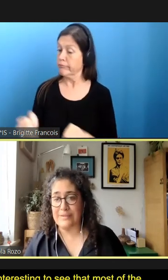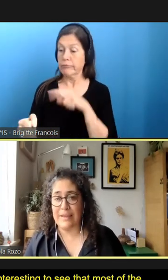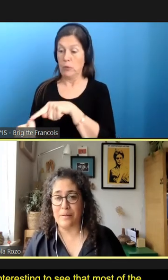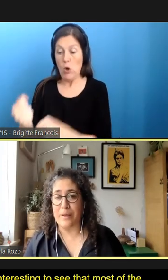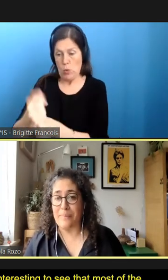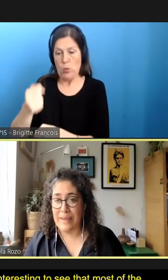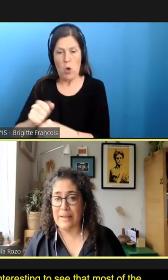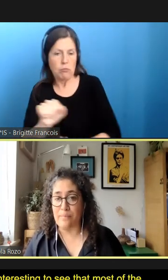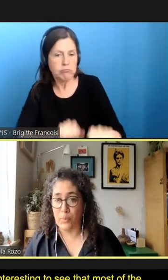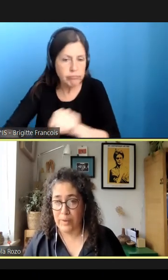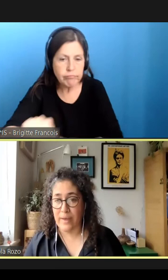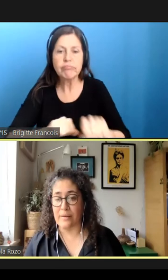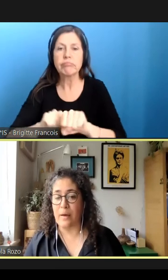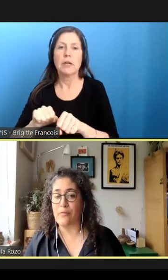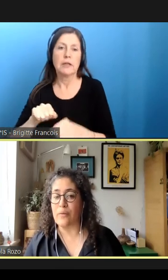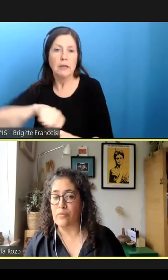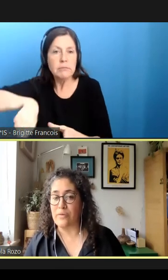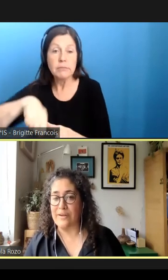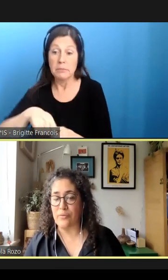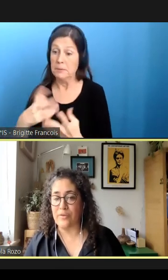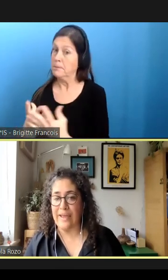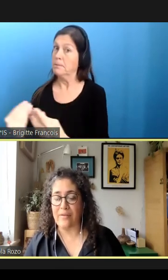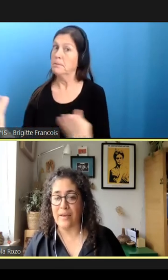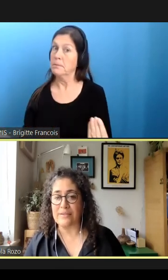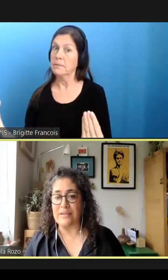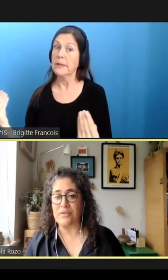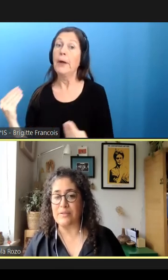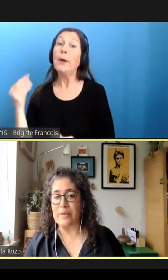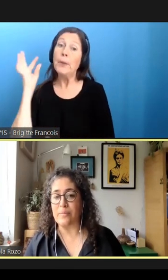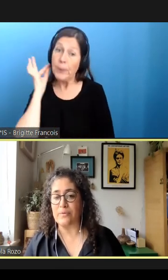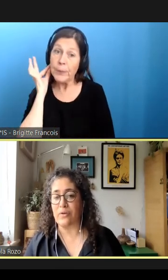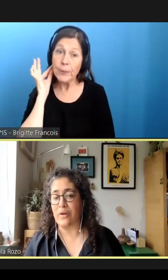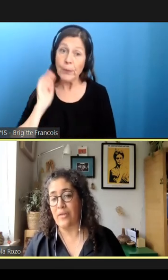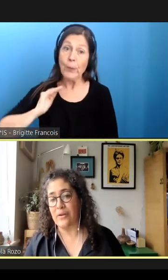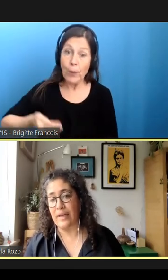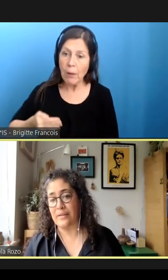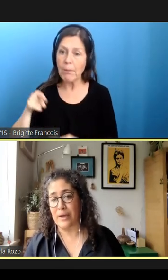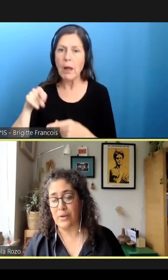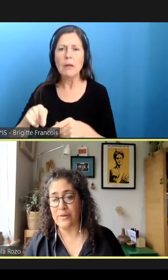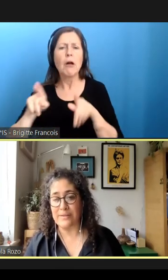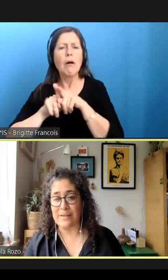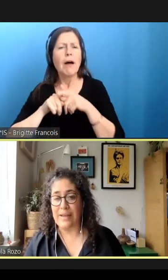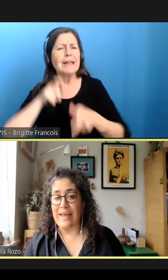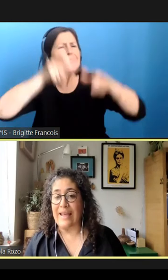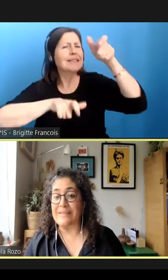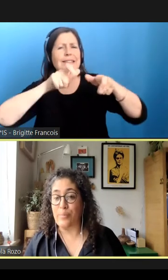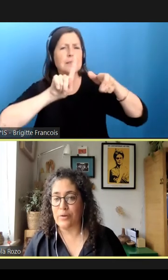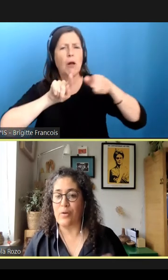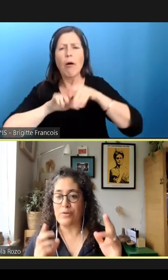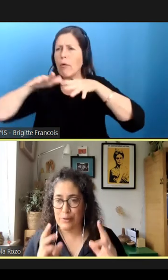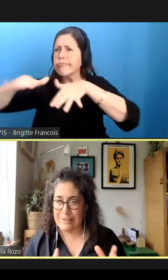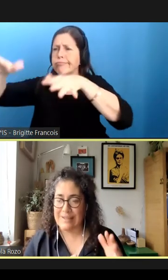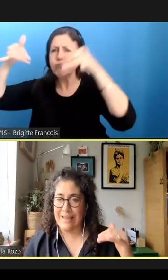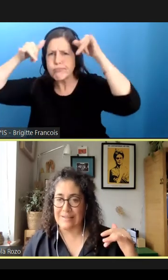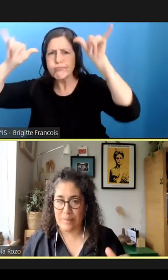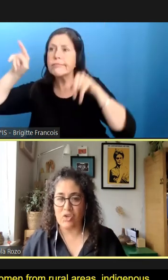role is taken by mainly women coming from rural areas, indigenous peoples, or other ethnic minorities. It's important